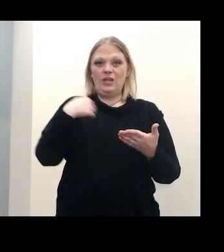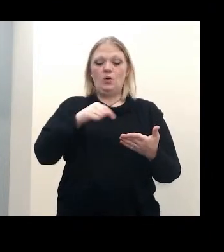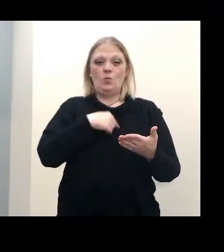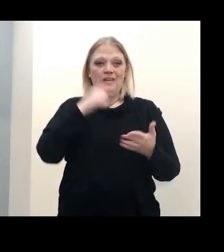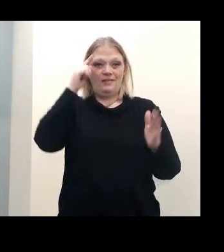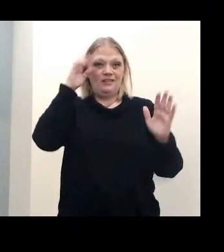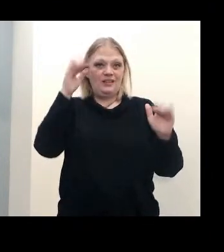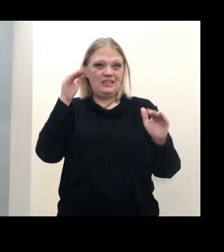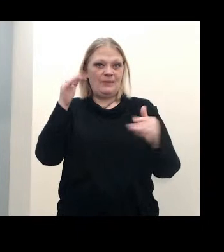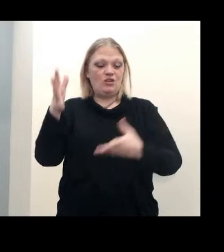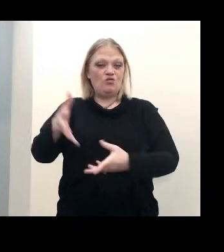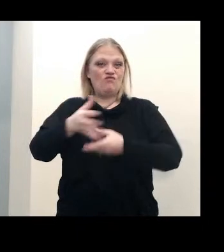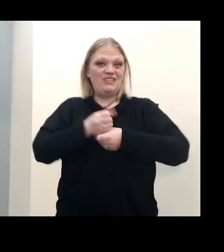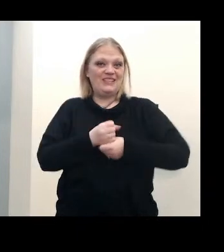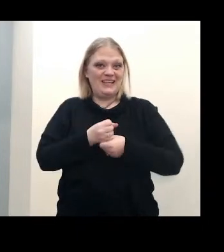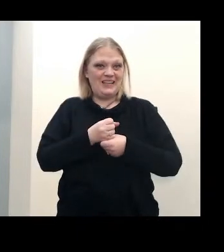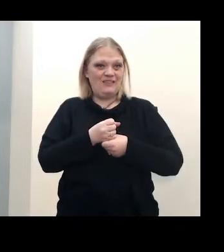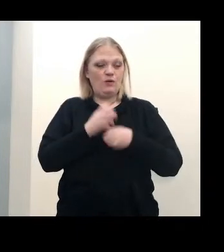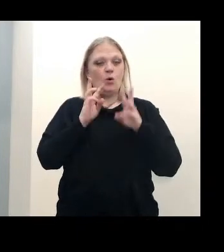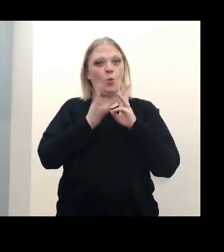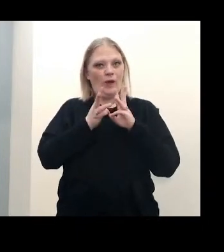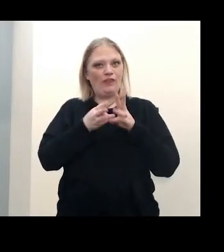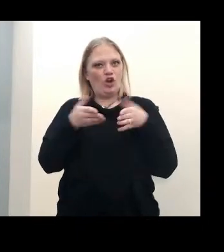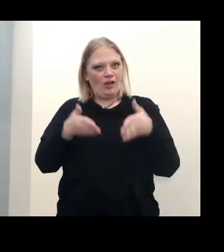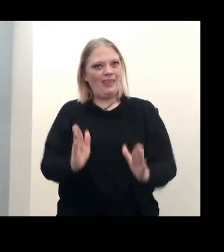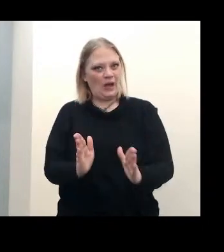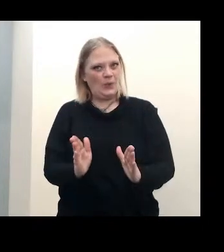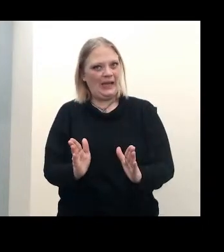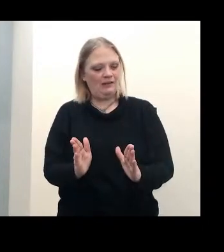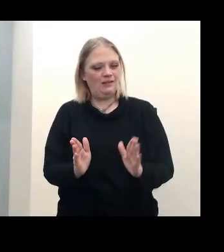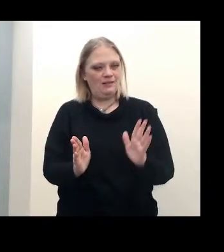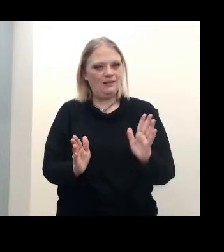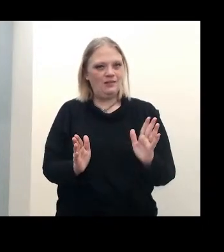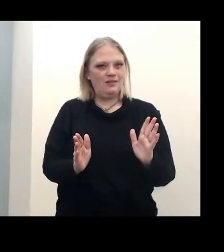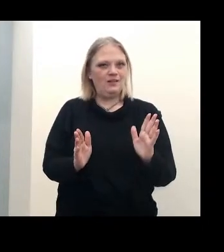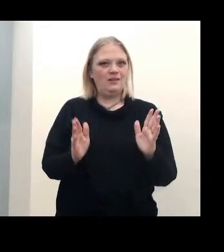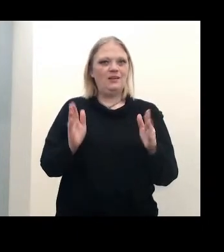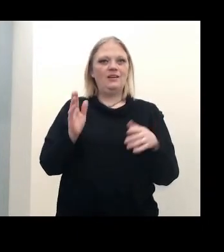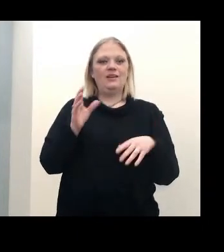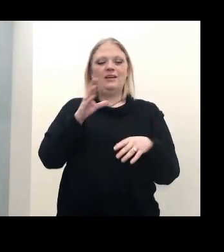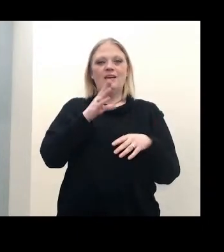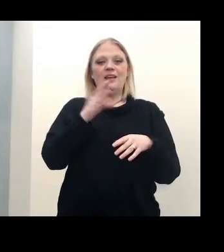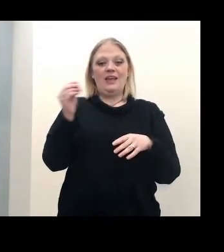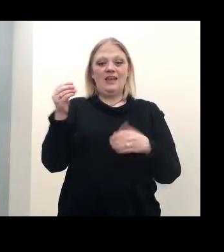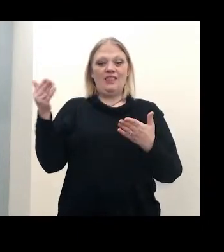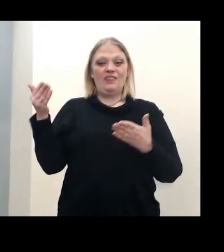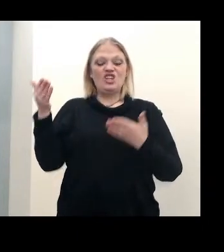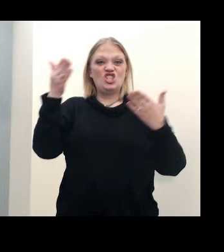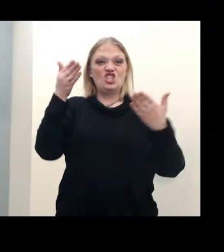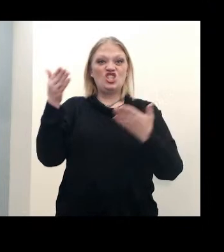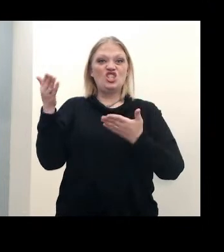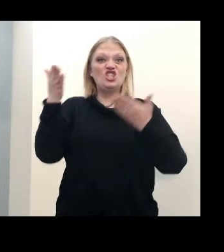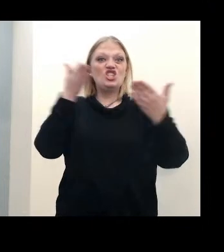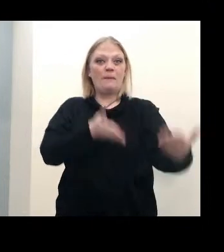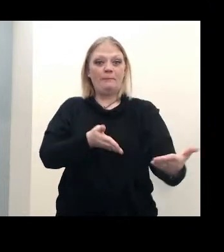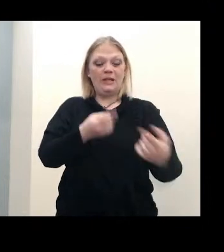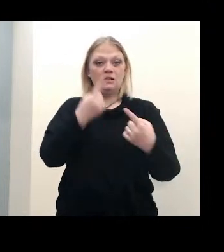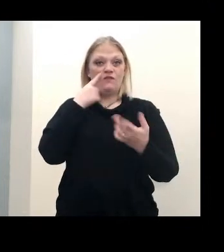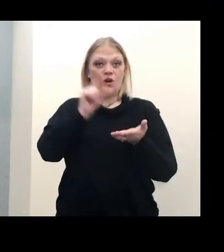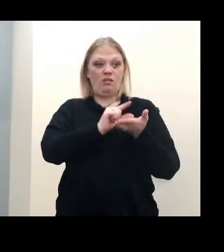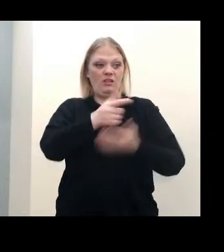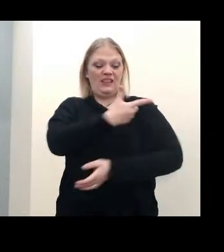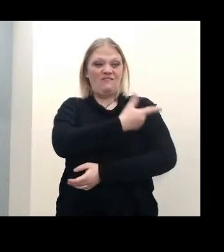anticipate receiving, weather permitting, and I have to say that the source of our vaccine shipments are Texas, so we're assuming